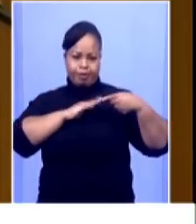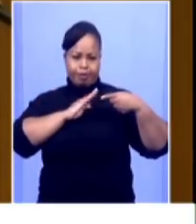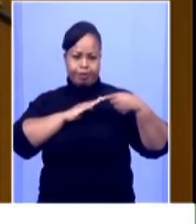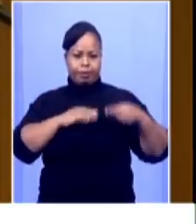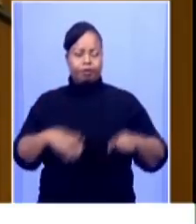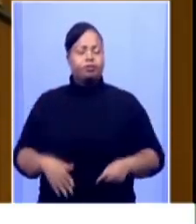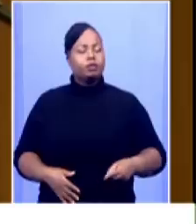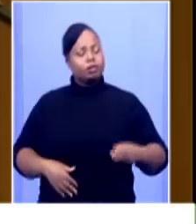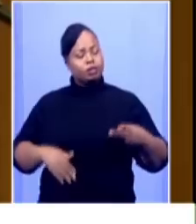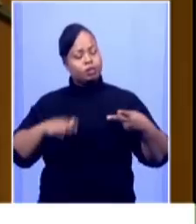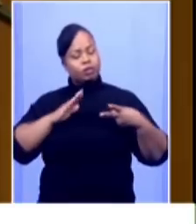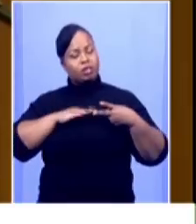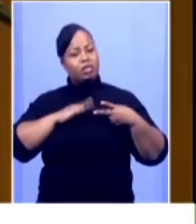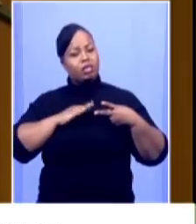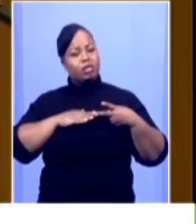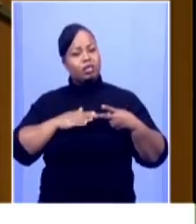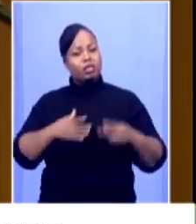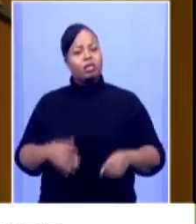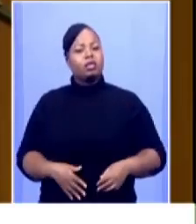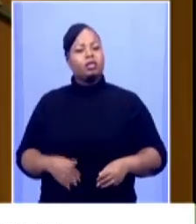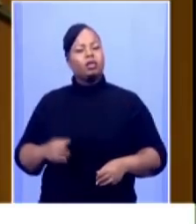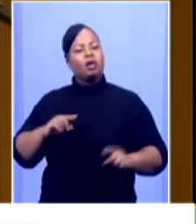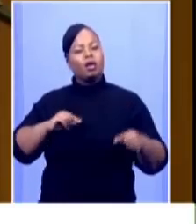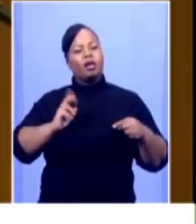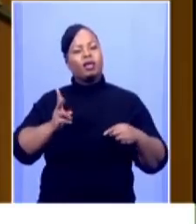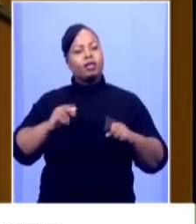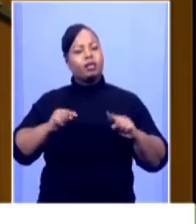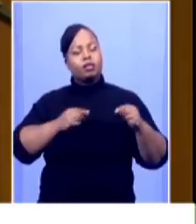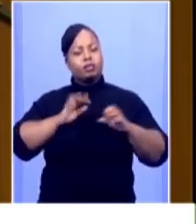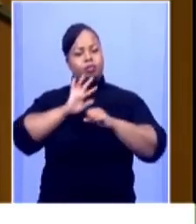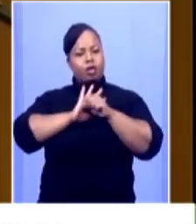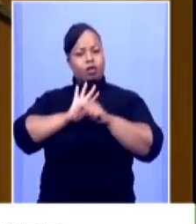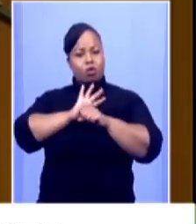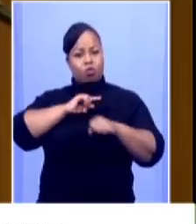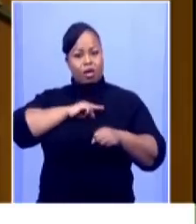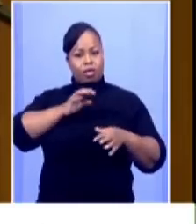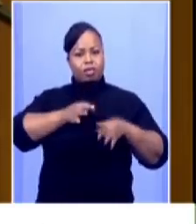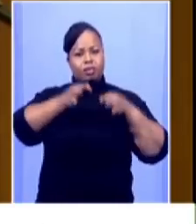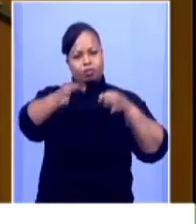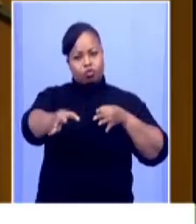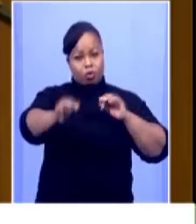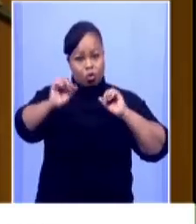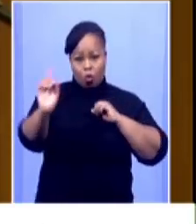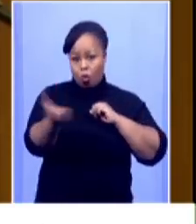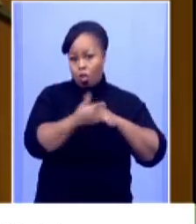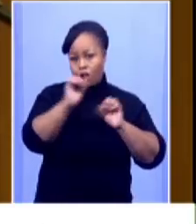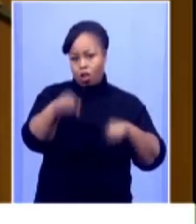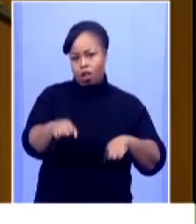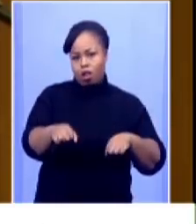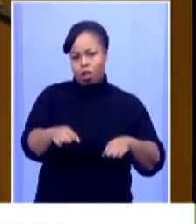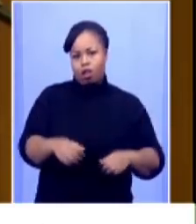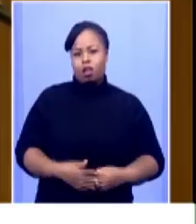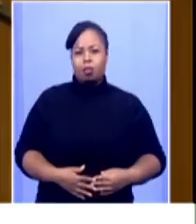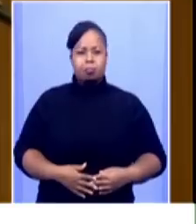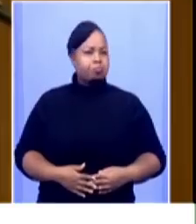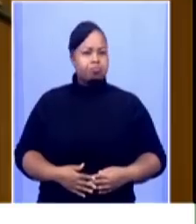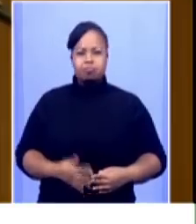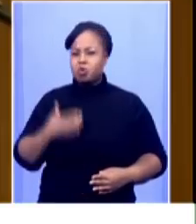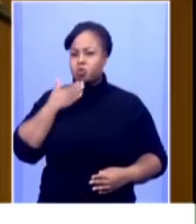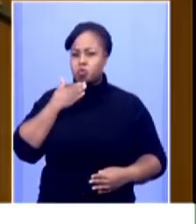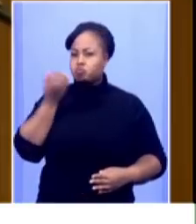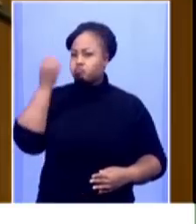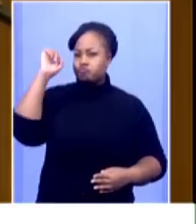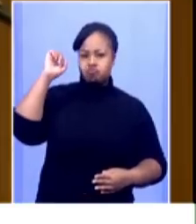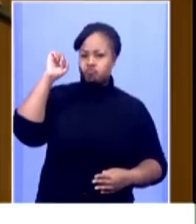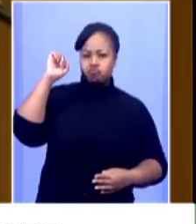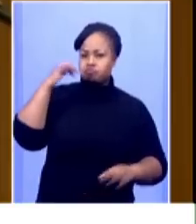but secondly, judged against the background that this is a postponement by agreement. Is there any objection to